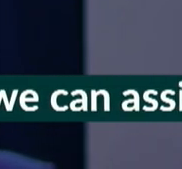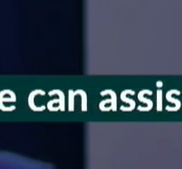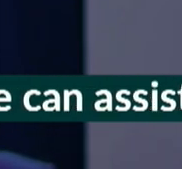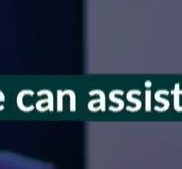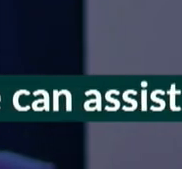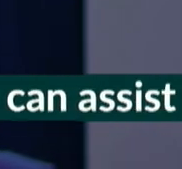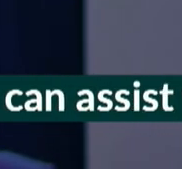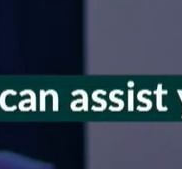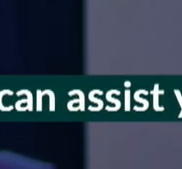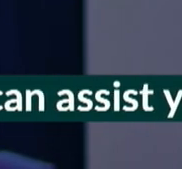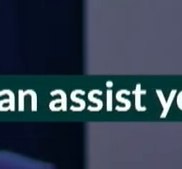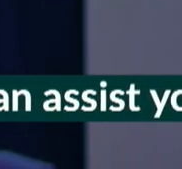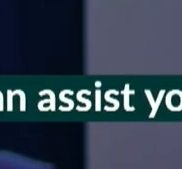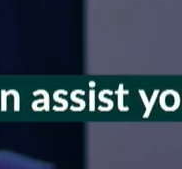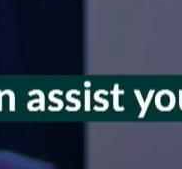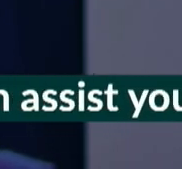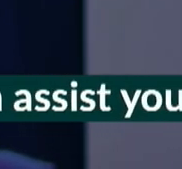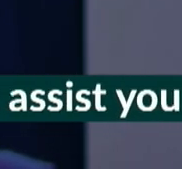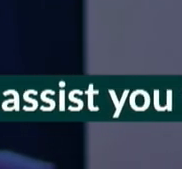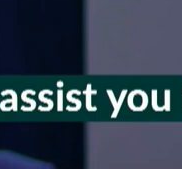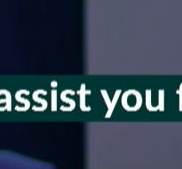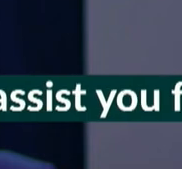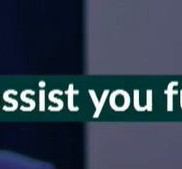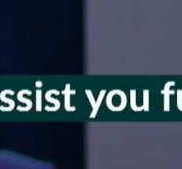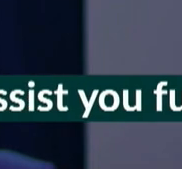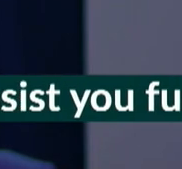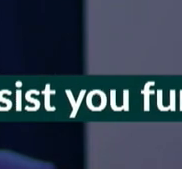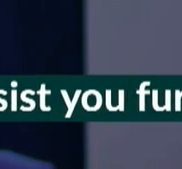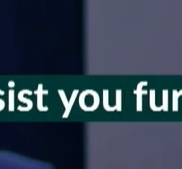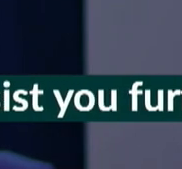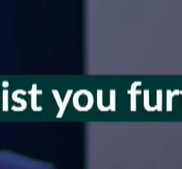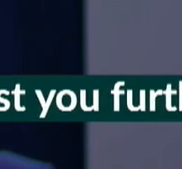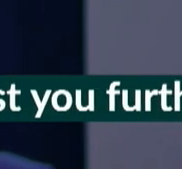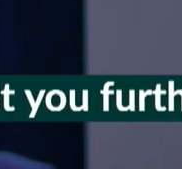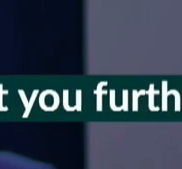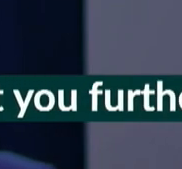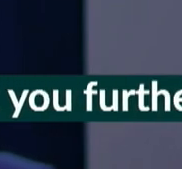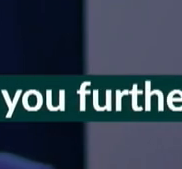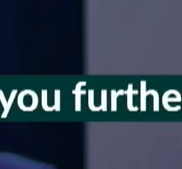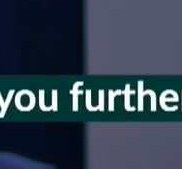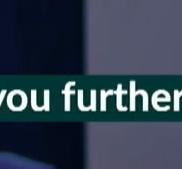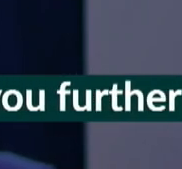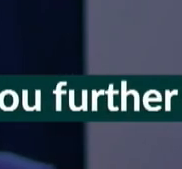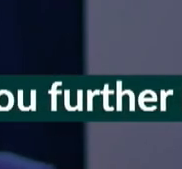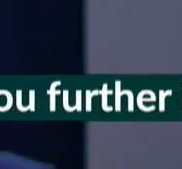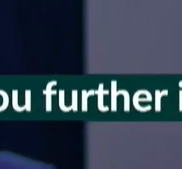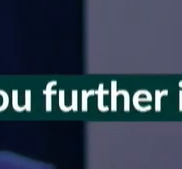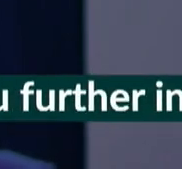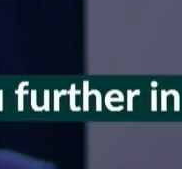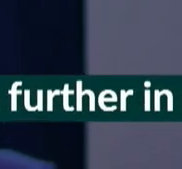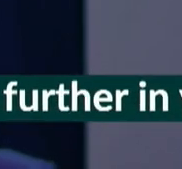Can I have a sign from the open field between wing two and wing three?